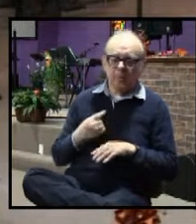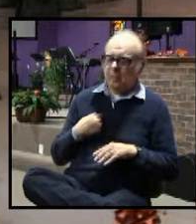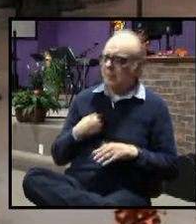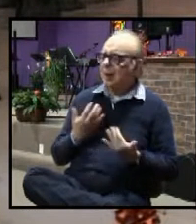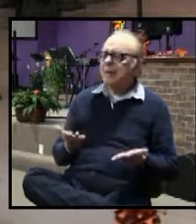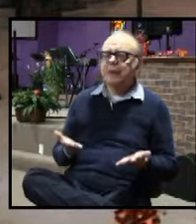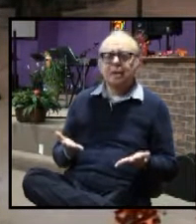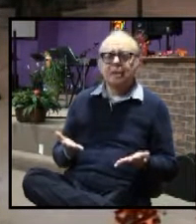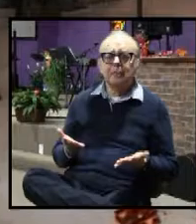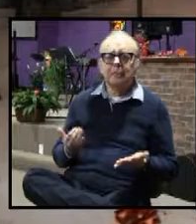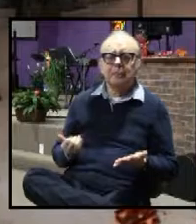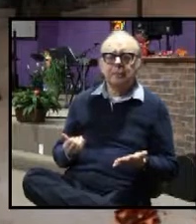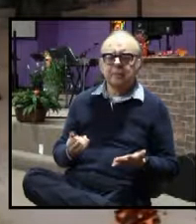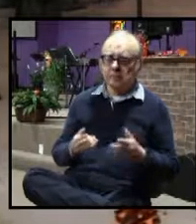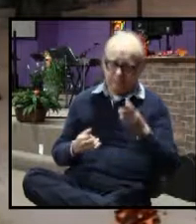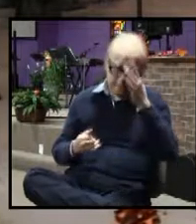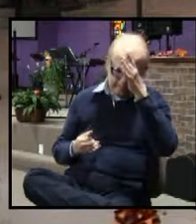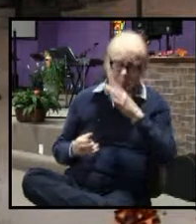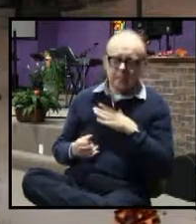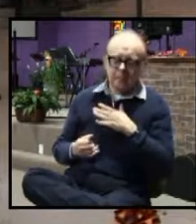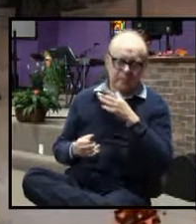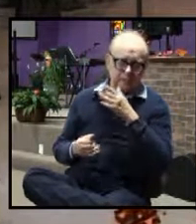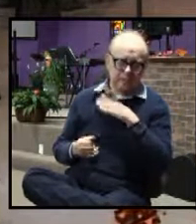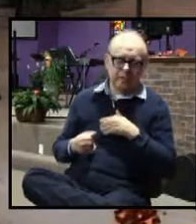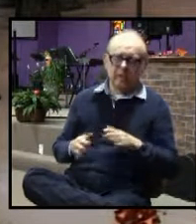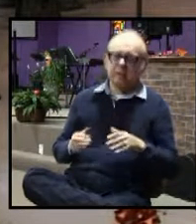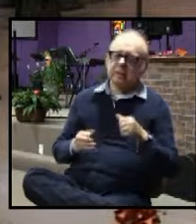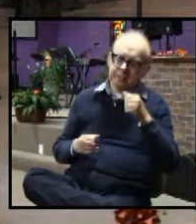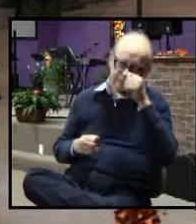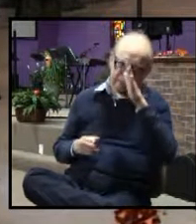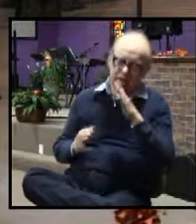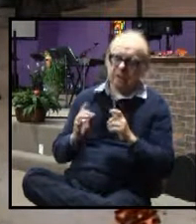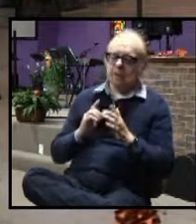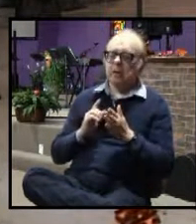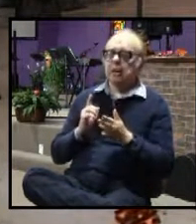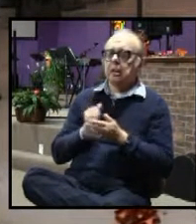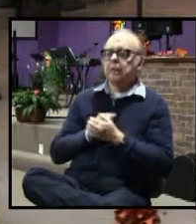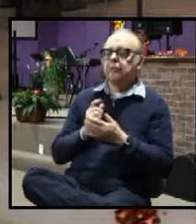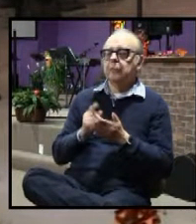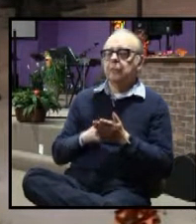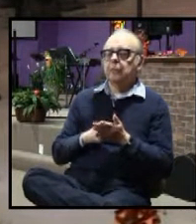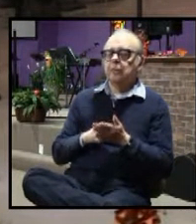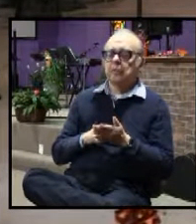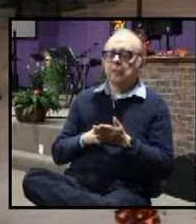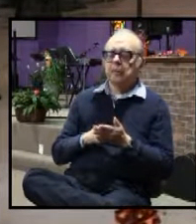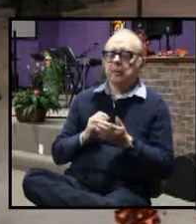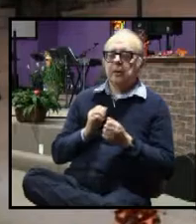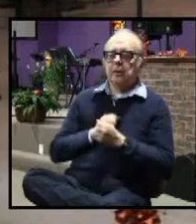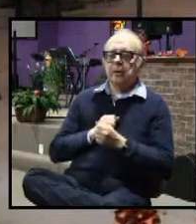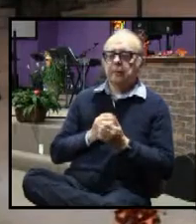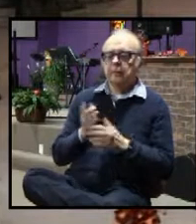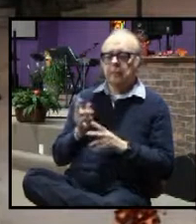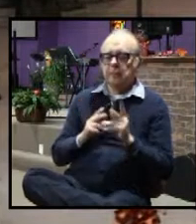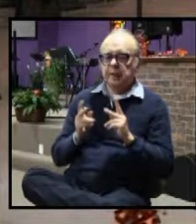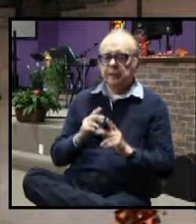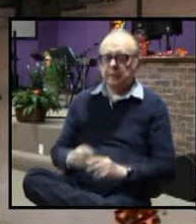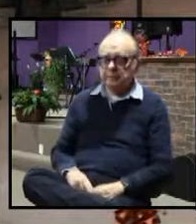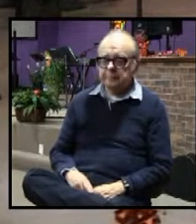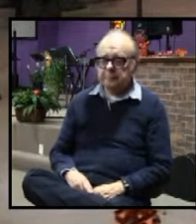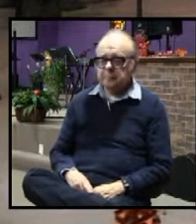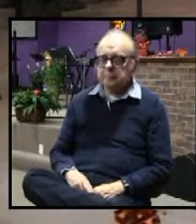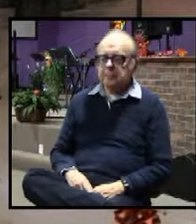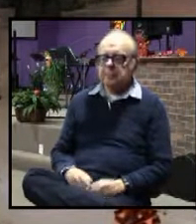am I here for? Ladies and gentlemen, you're here to let God love you and show his love to others around about. Let's